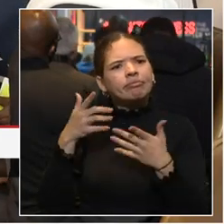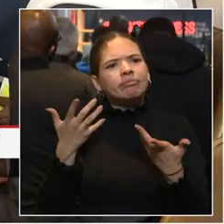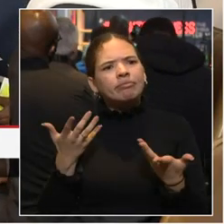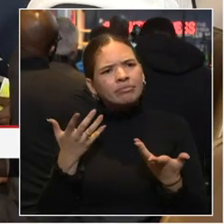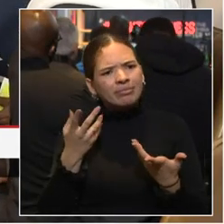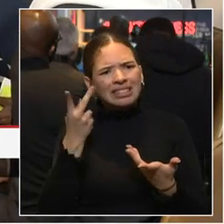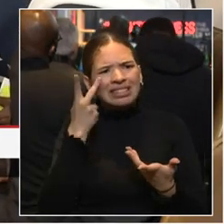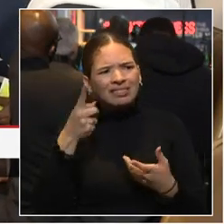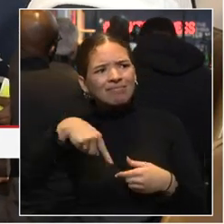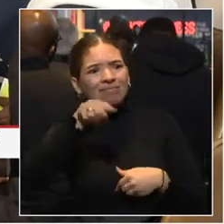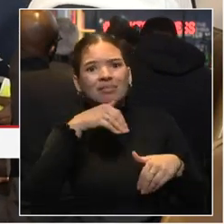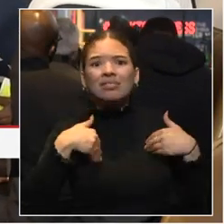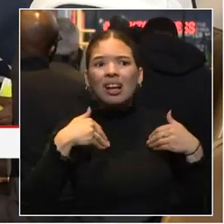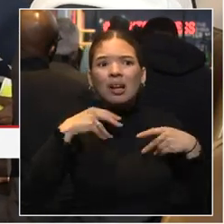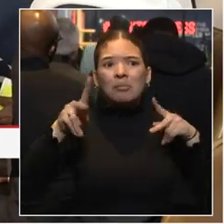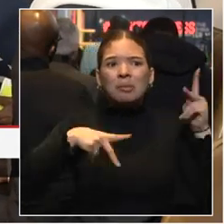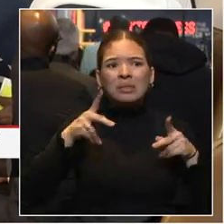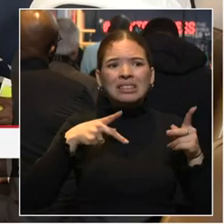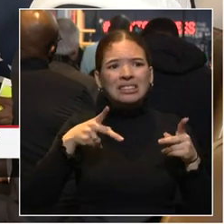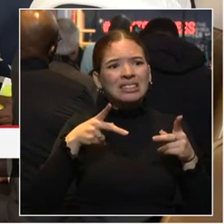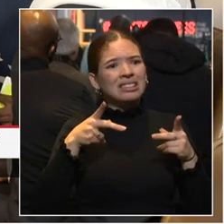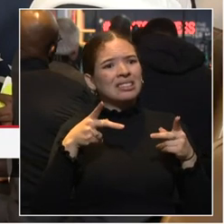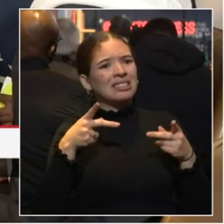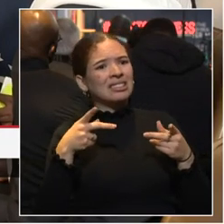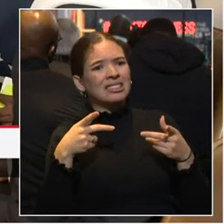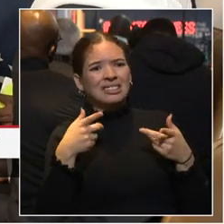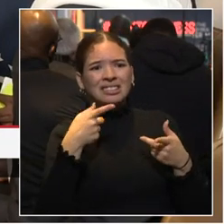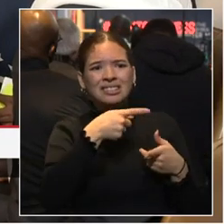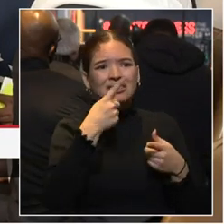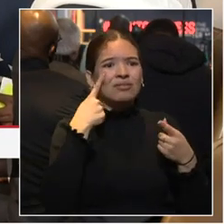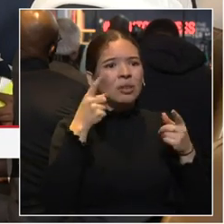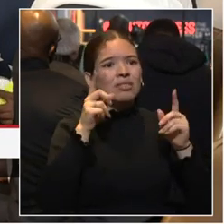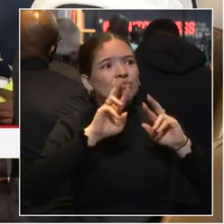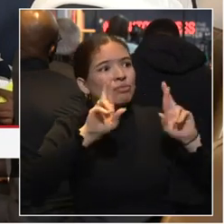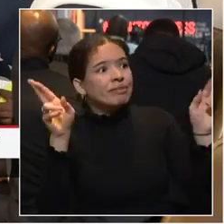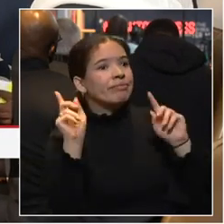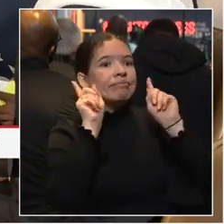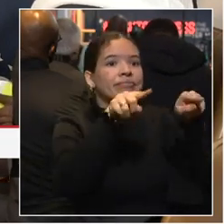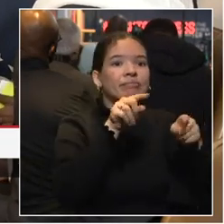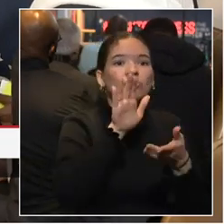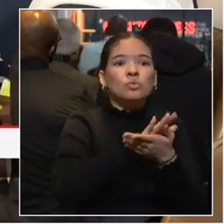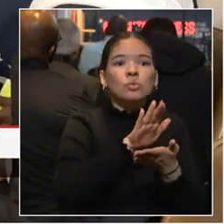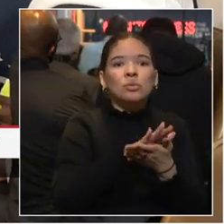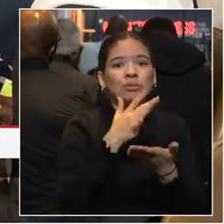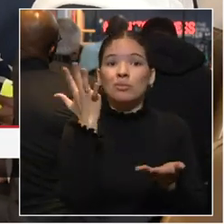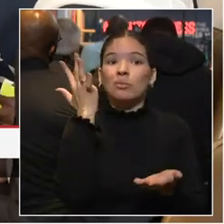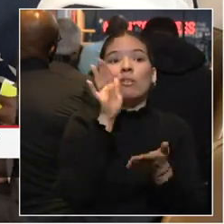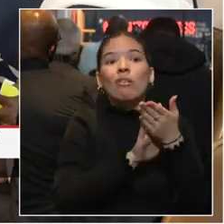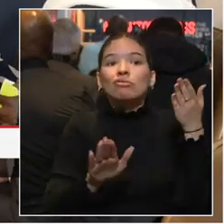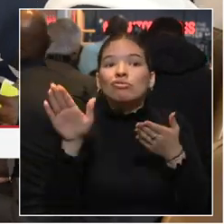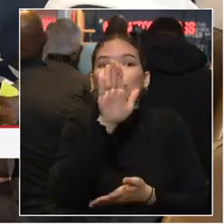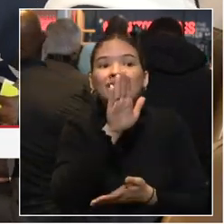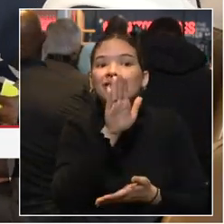our kids who are going off to college aren't finishing, not because of academics, but because